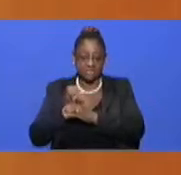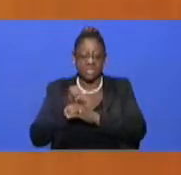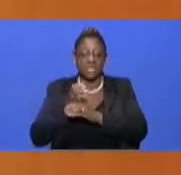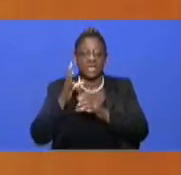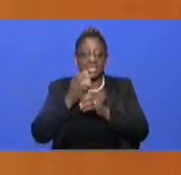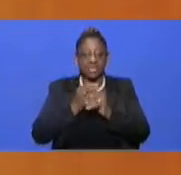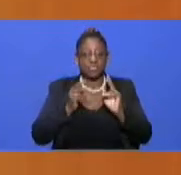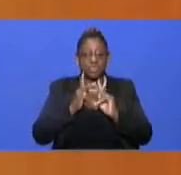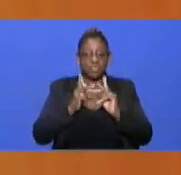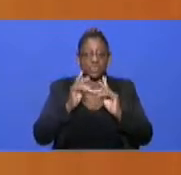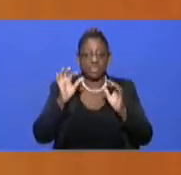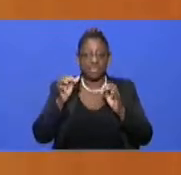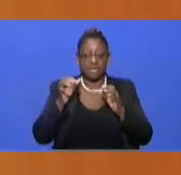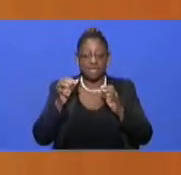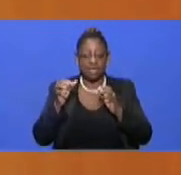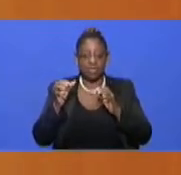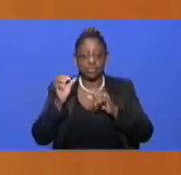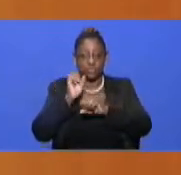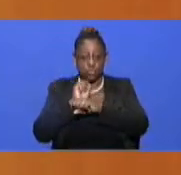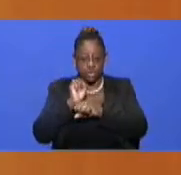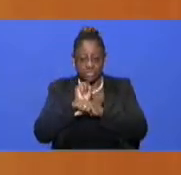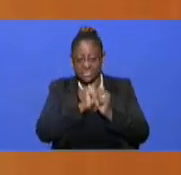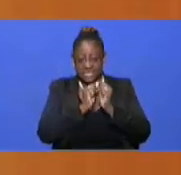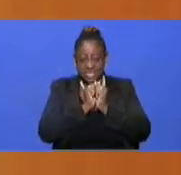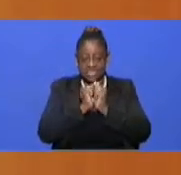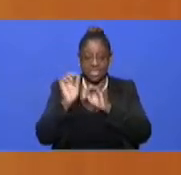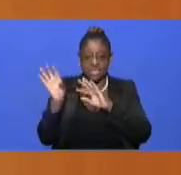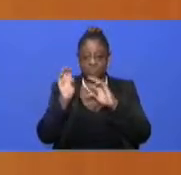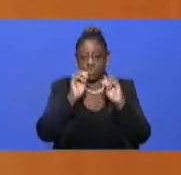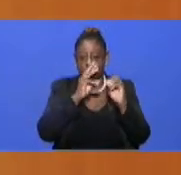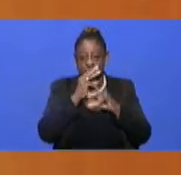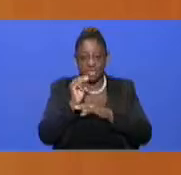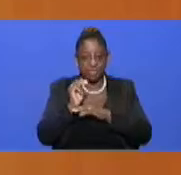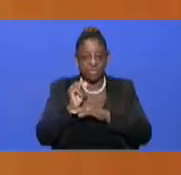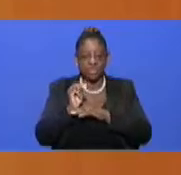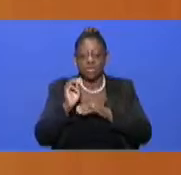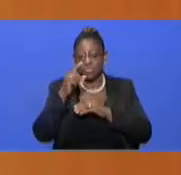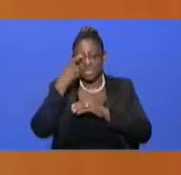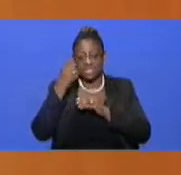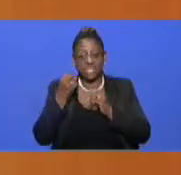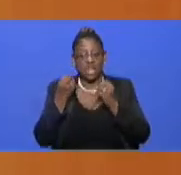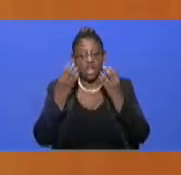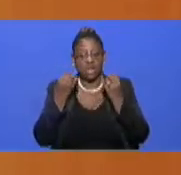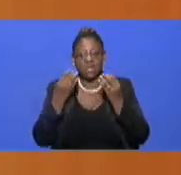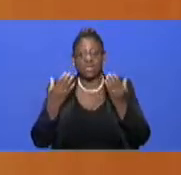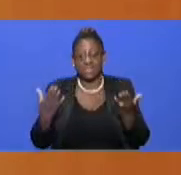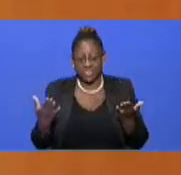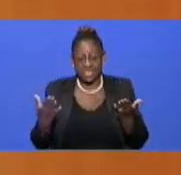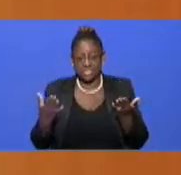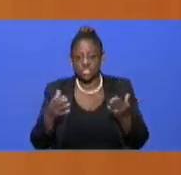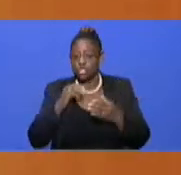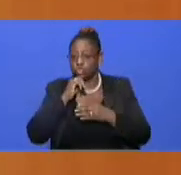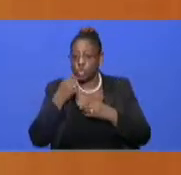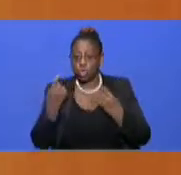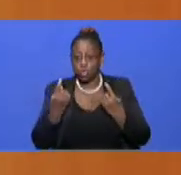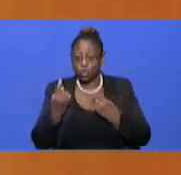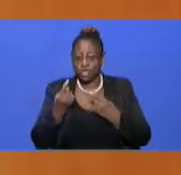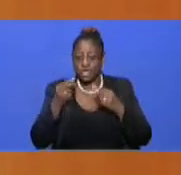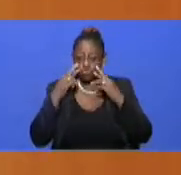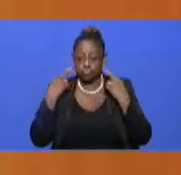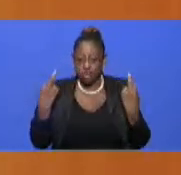community involved, and remove these vehicles out of these communities, because there are a number of things. They house not only rodents